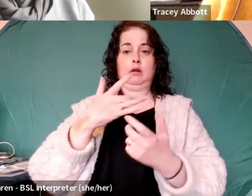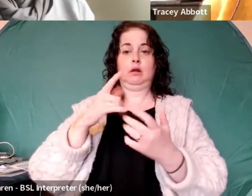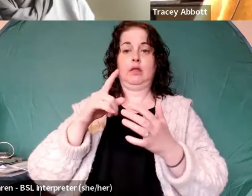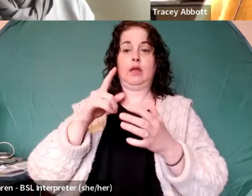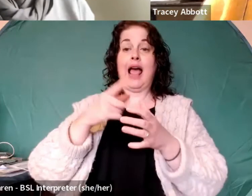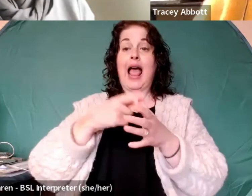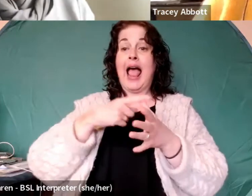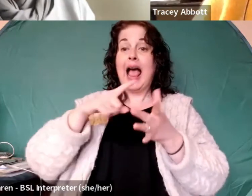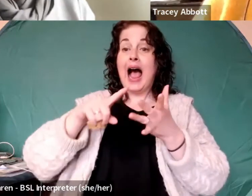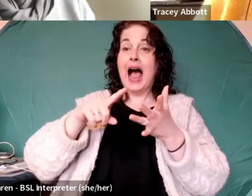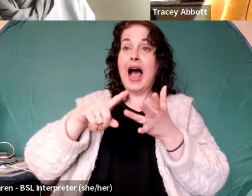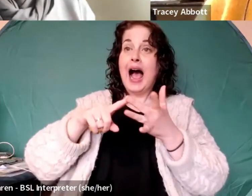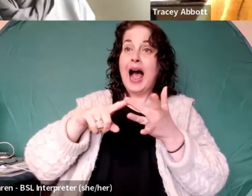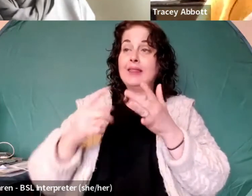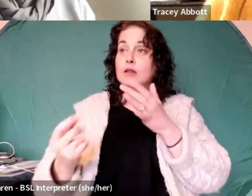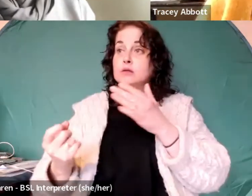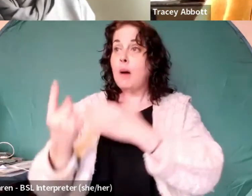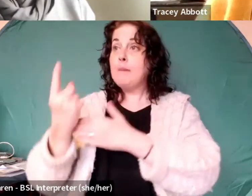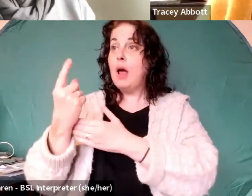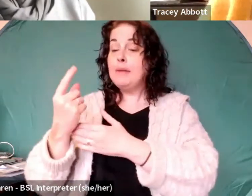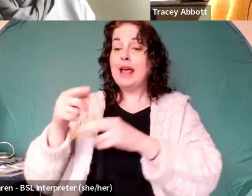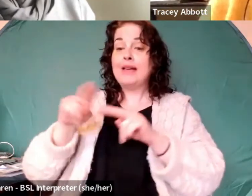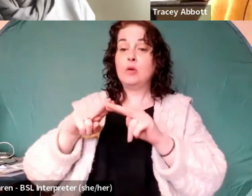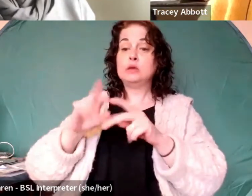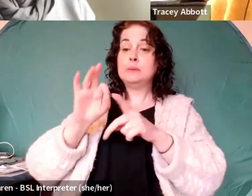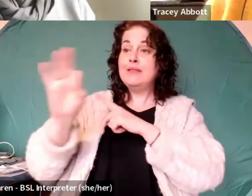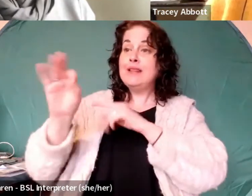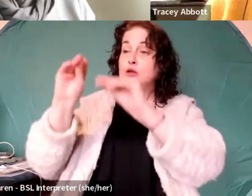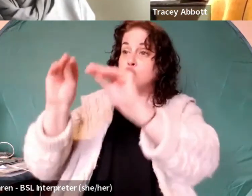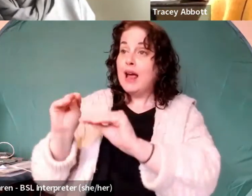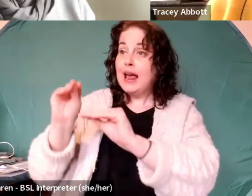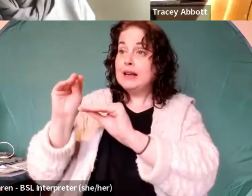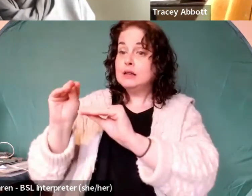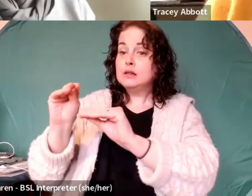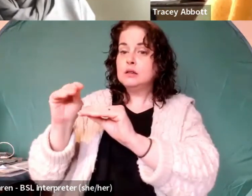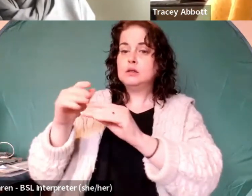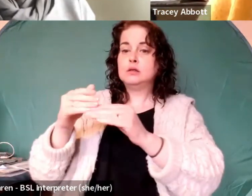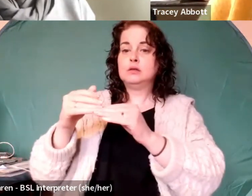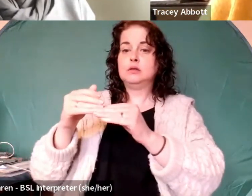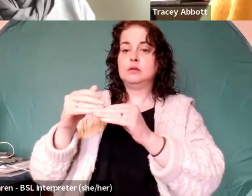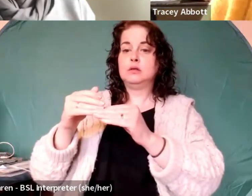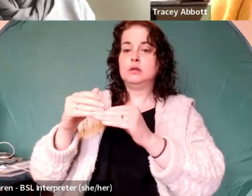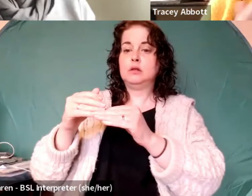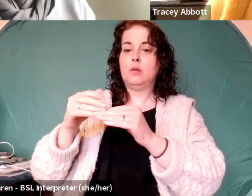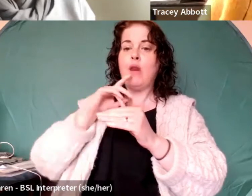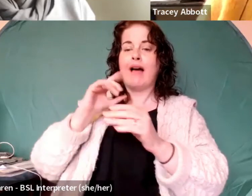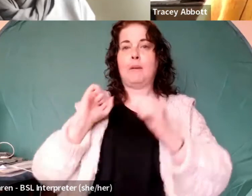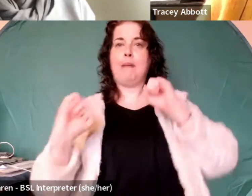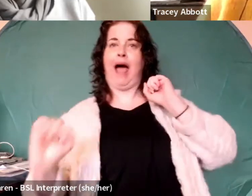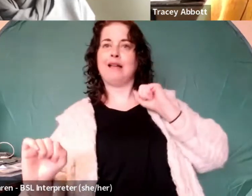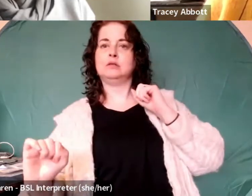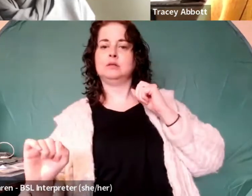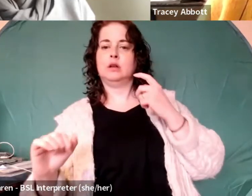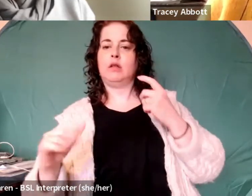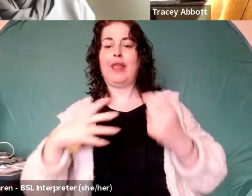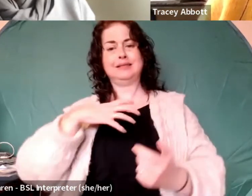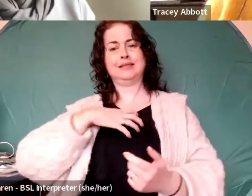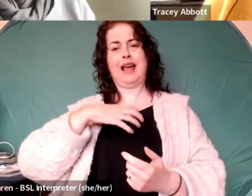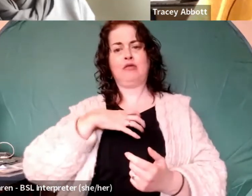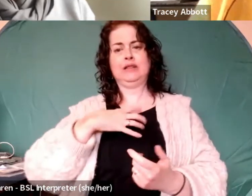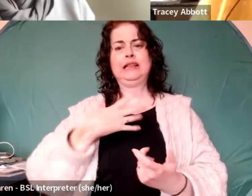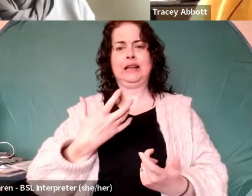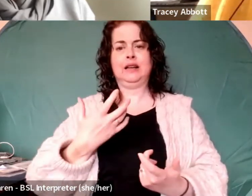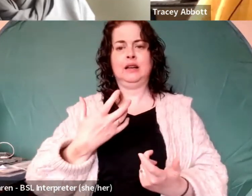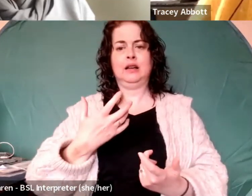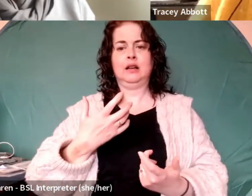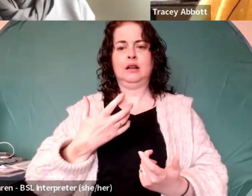that's coming up, unless you specifically trained it to be unbiased, will have an inbuilt bias, which is a scary option. You